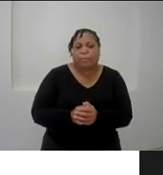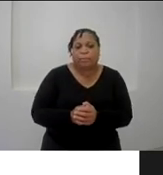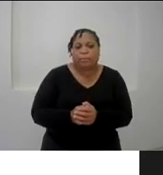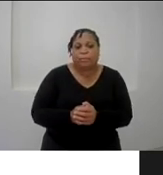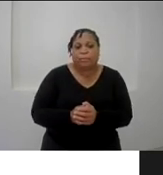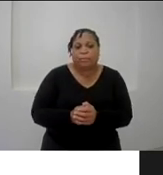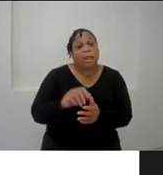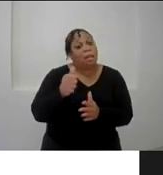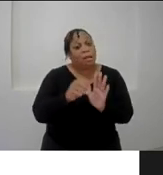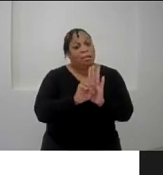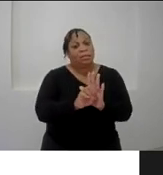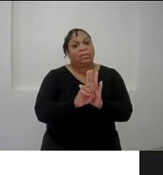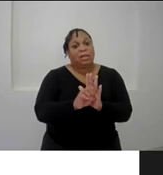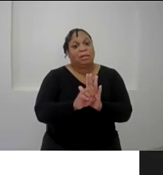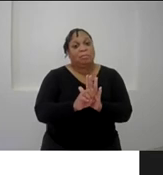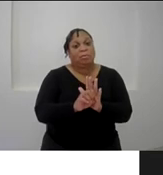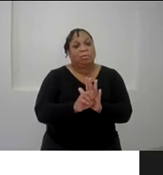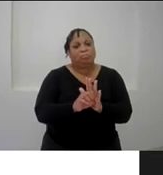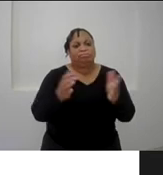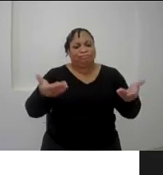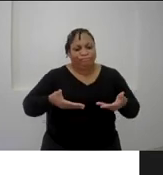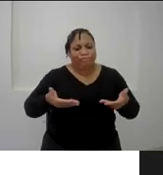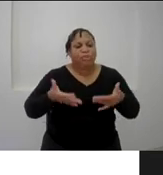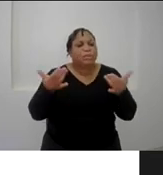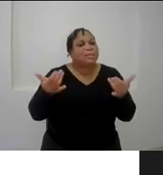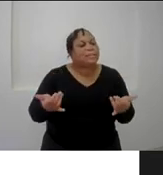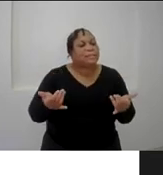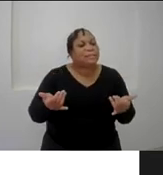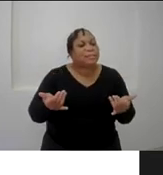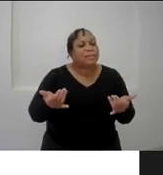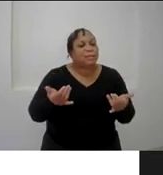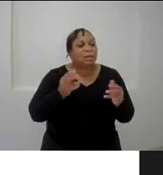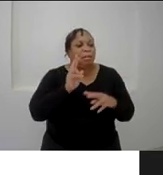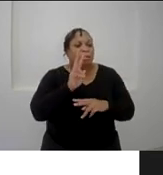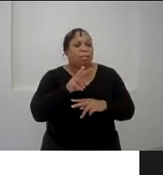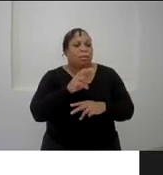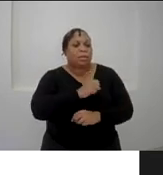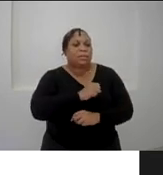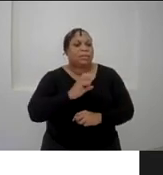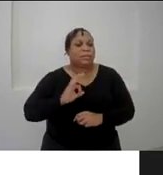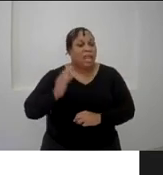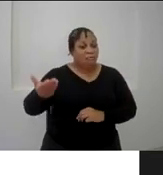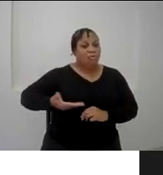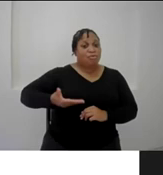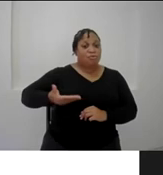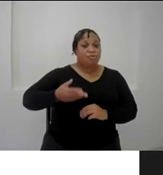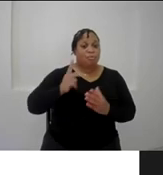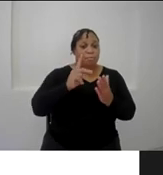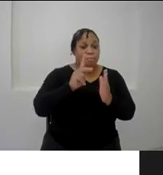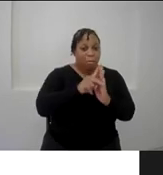Another example, we're just introducing this at the moment, looking at staff recruitment policy. How do